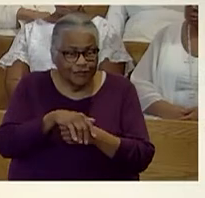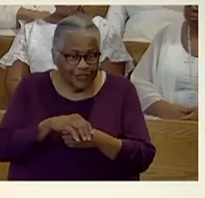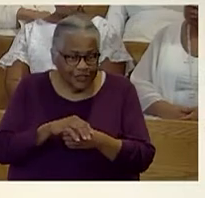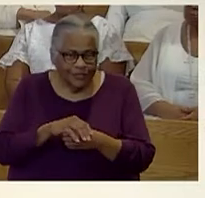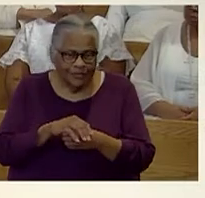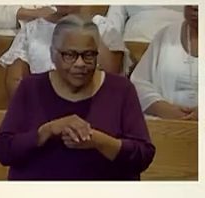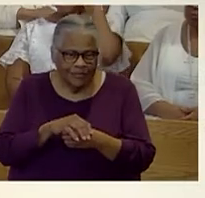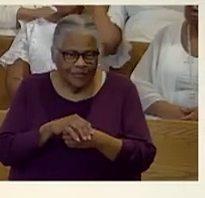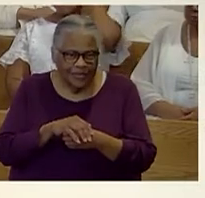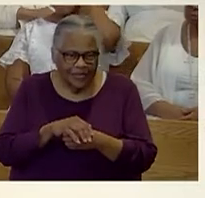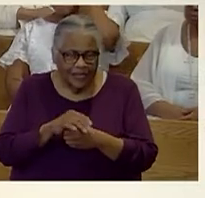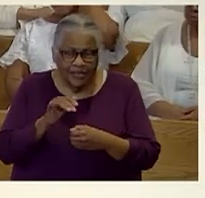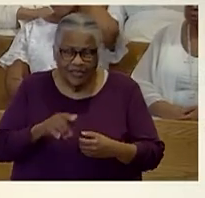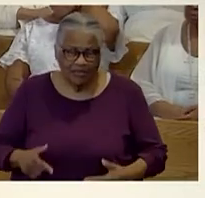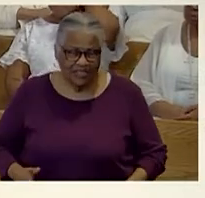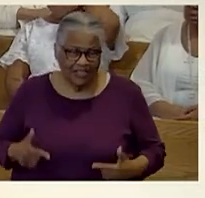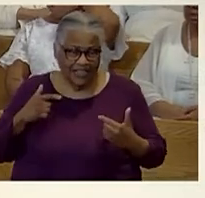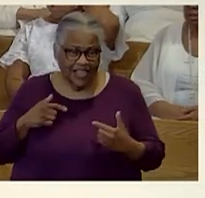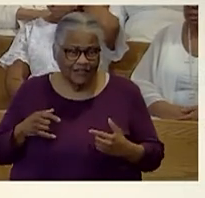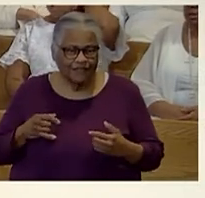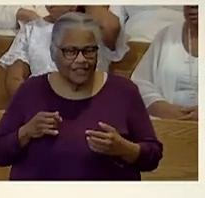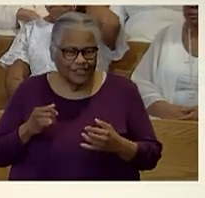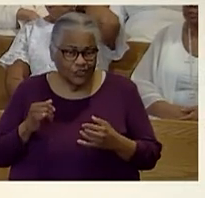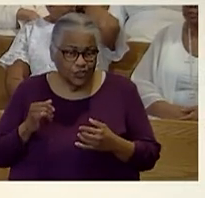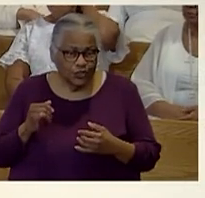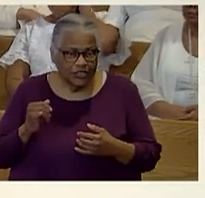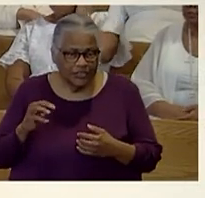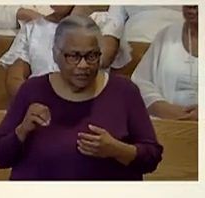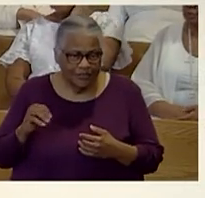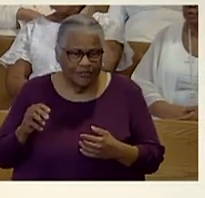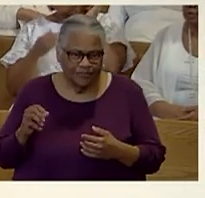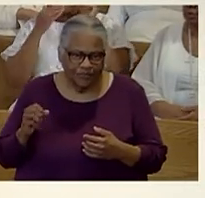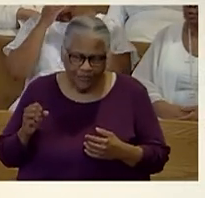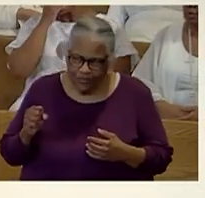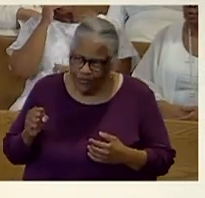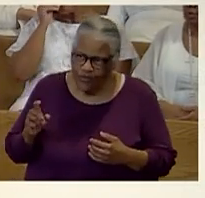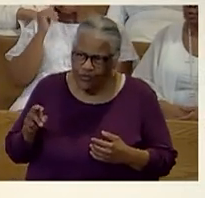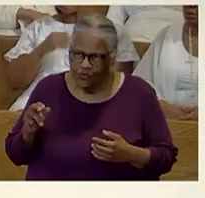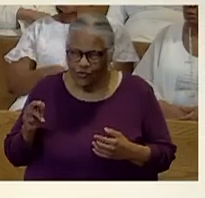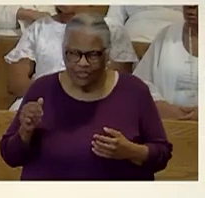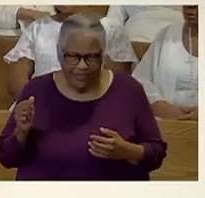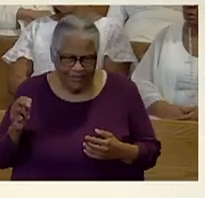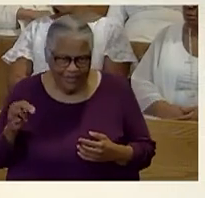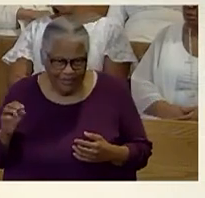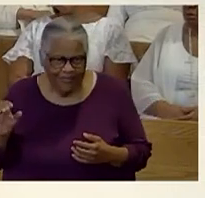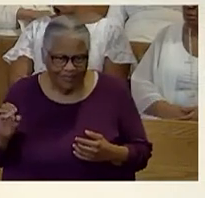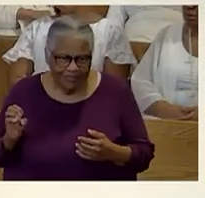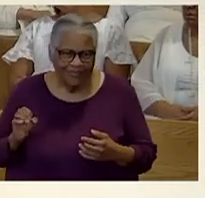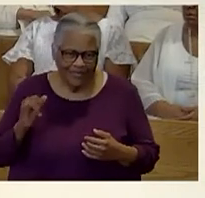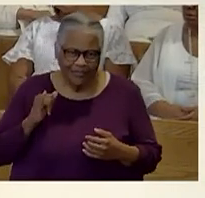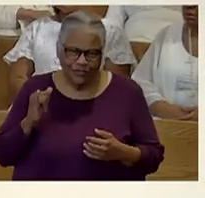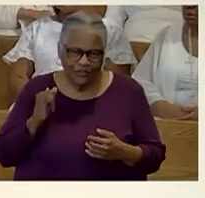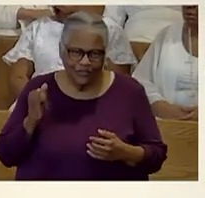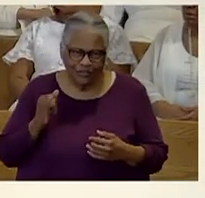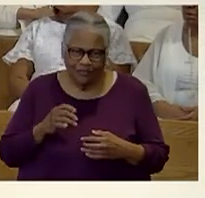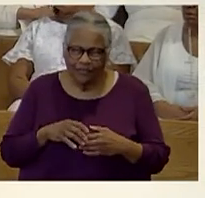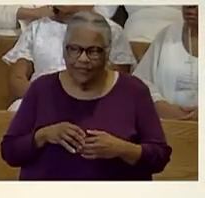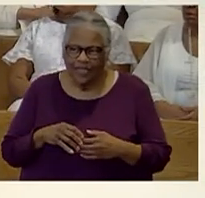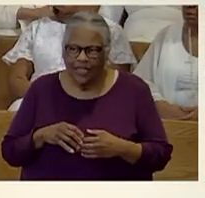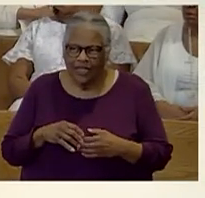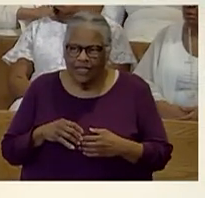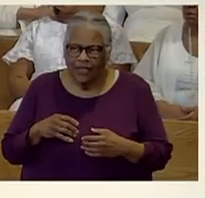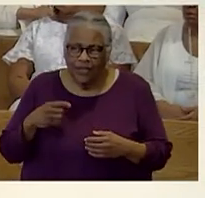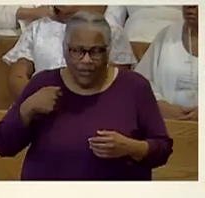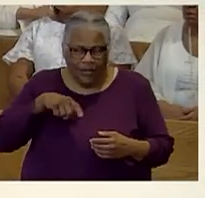got short-term policies. Sometimes we got these little term policies in our lives. And if we